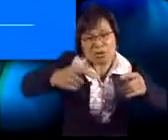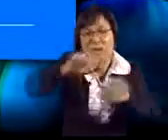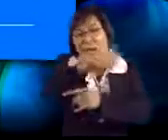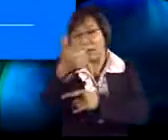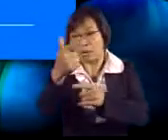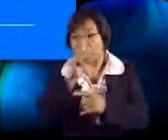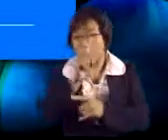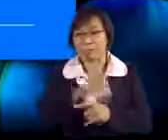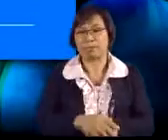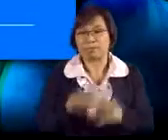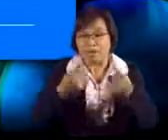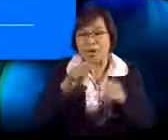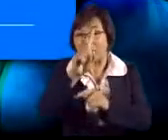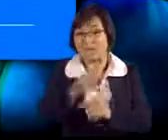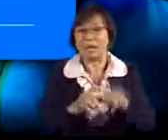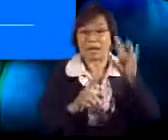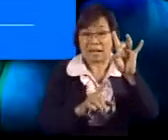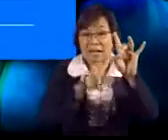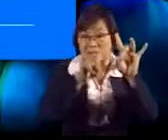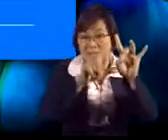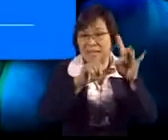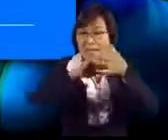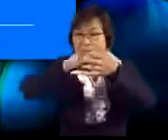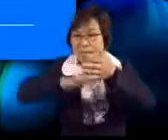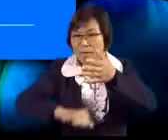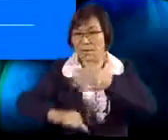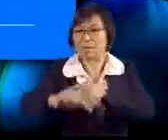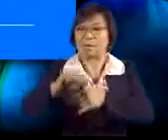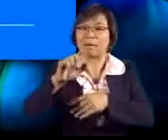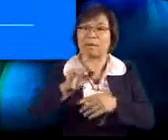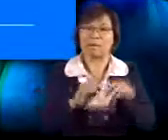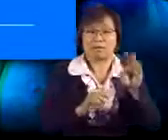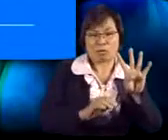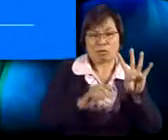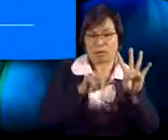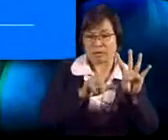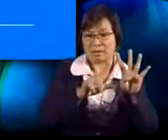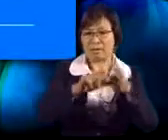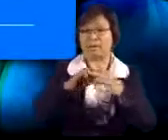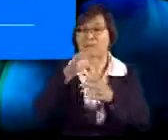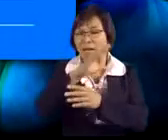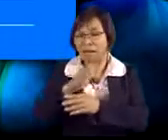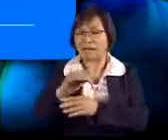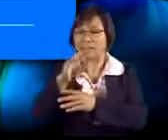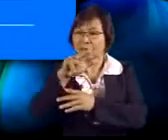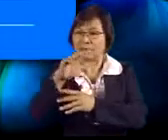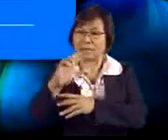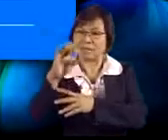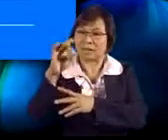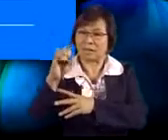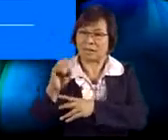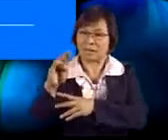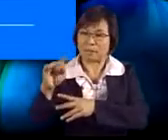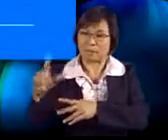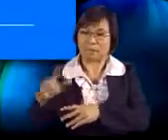one. 8 liters subtract 4 liters and